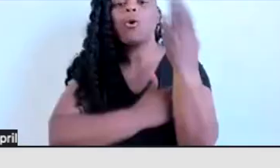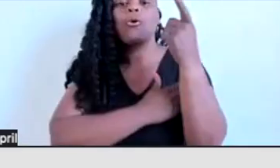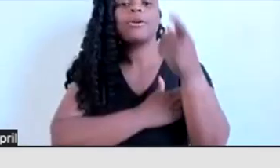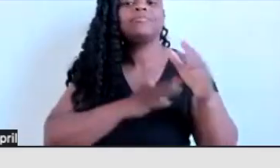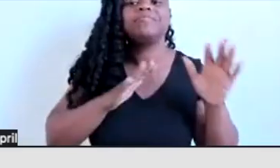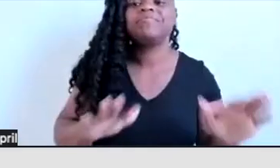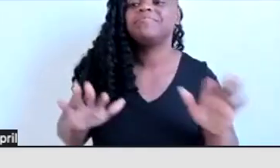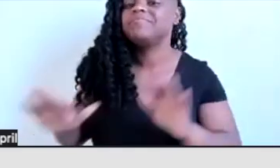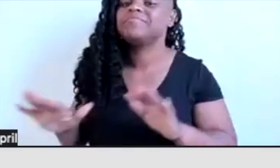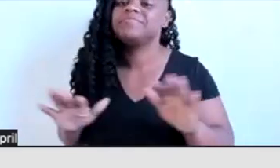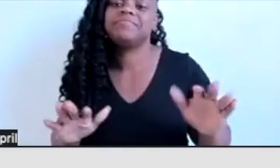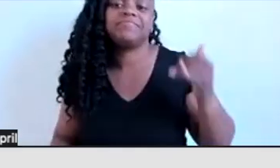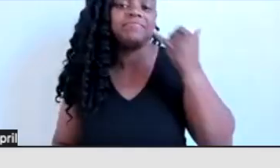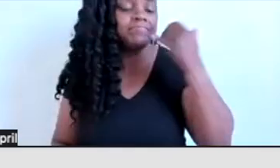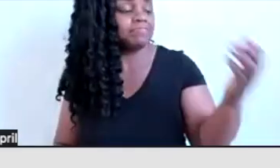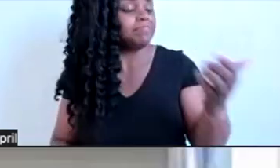do?